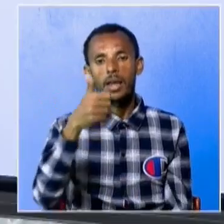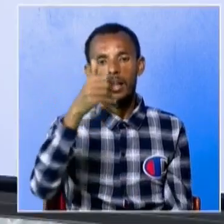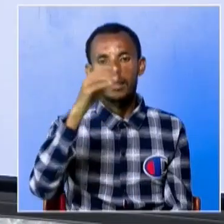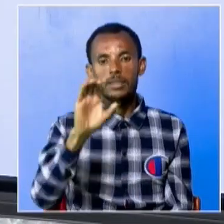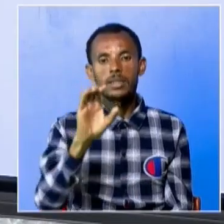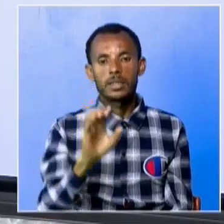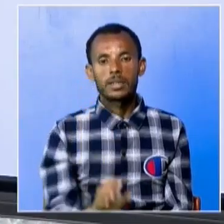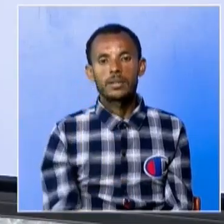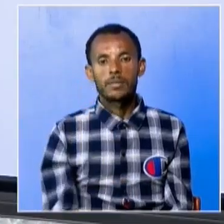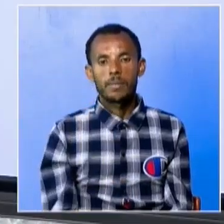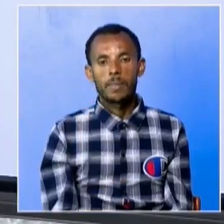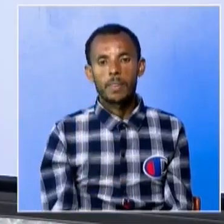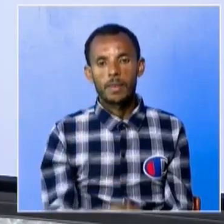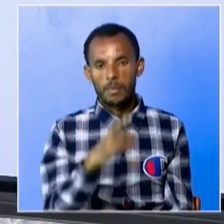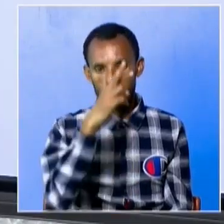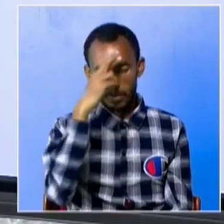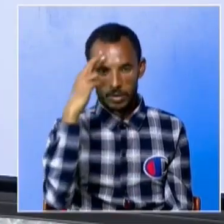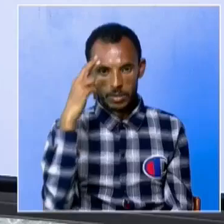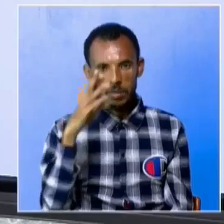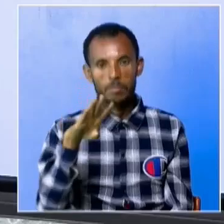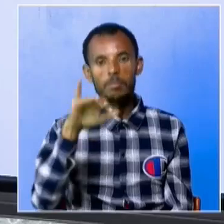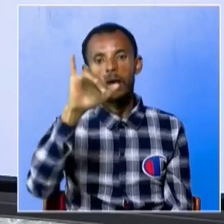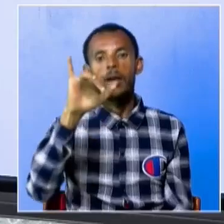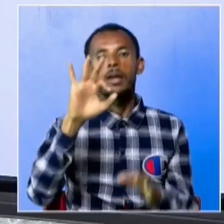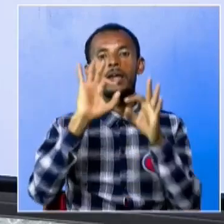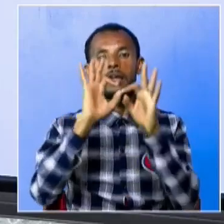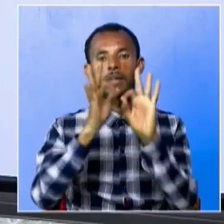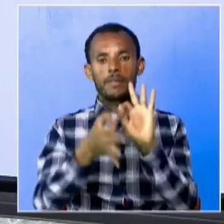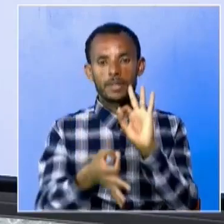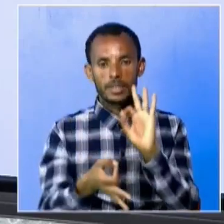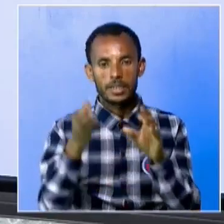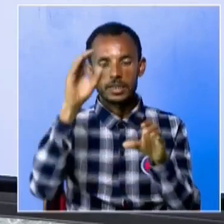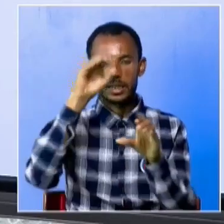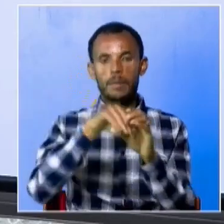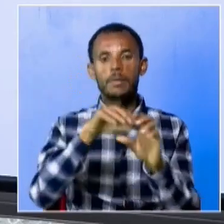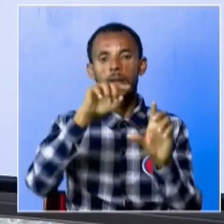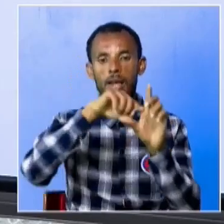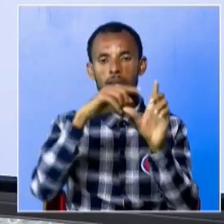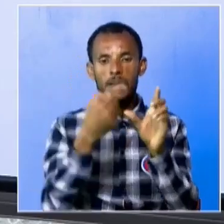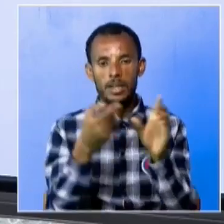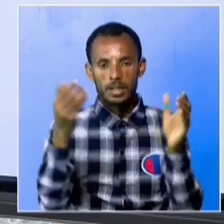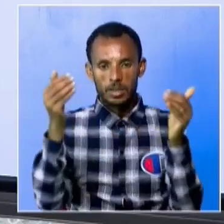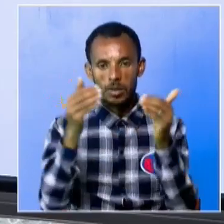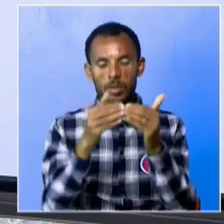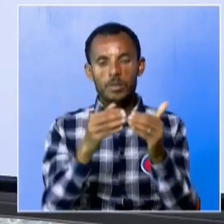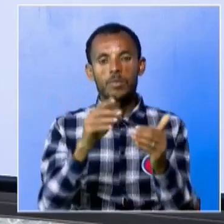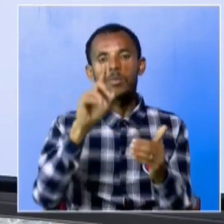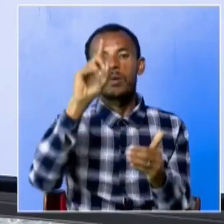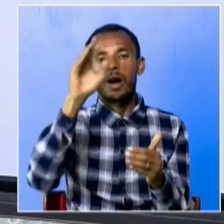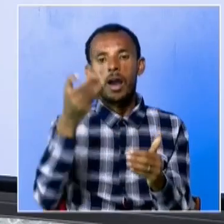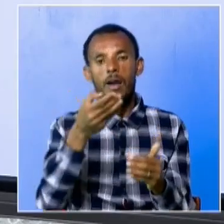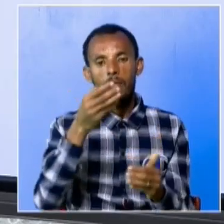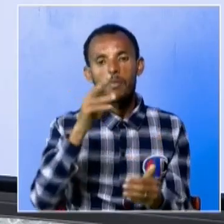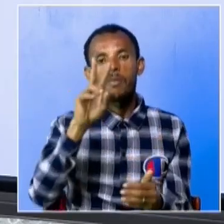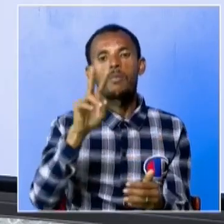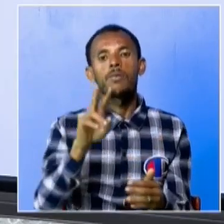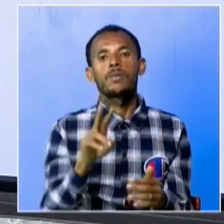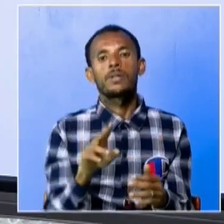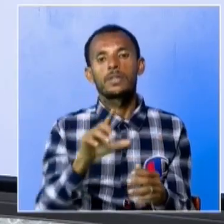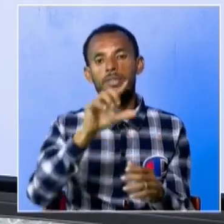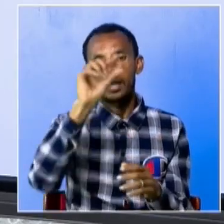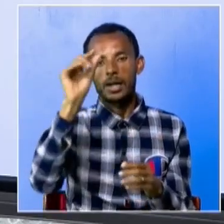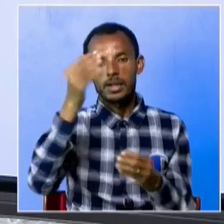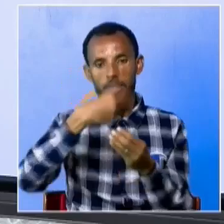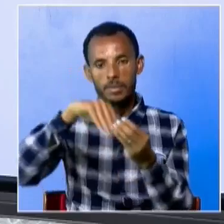okay? Because by definition, an inscribed angle is half of the arc subtending it, okay? The measure of